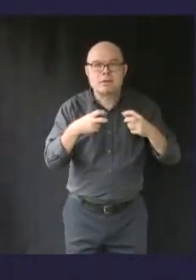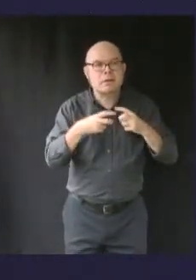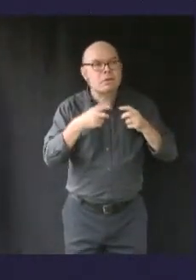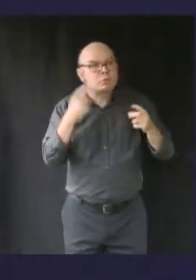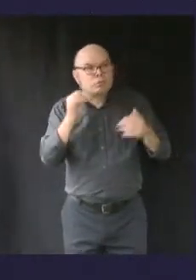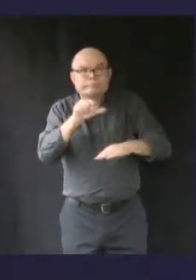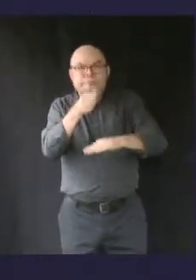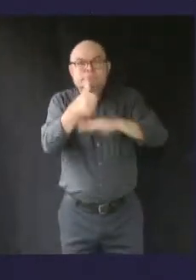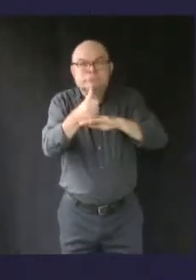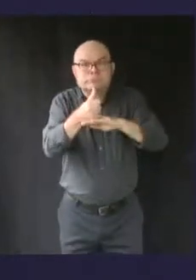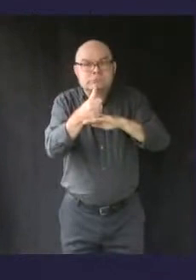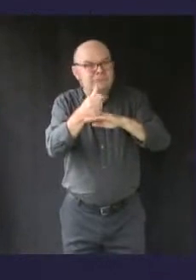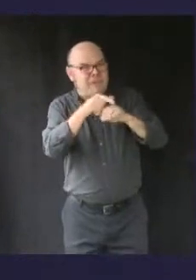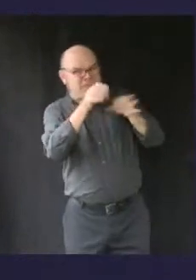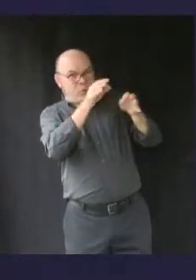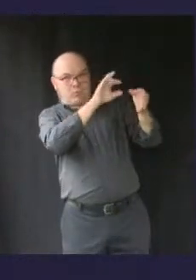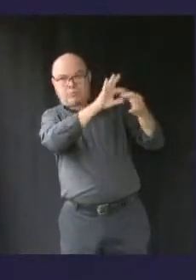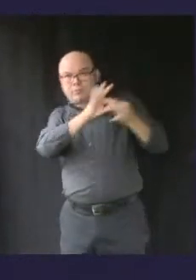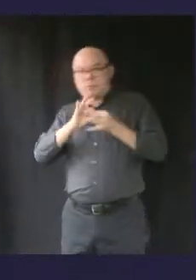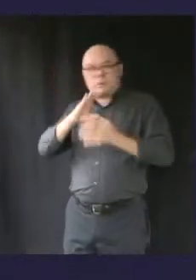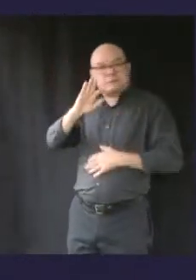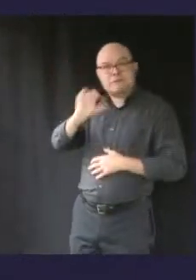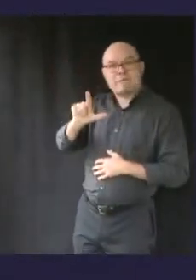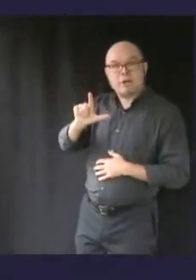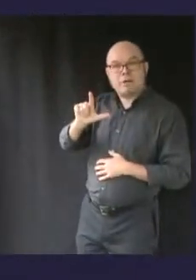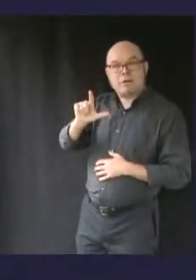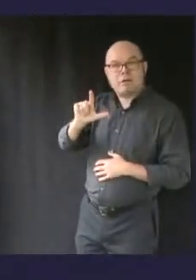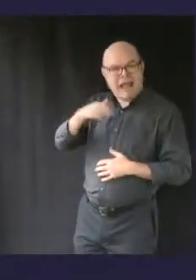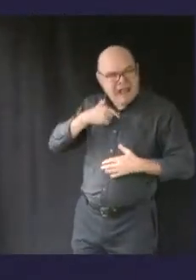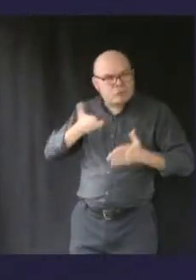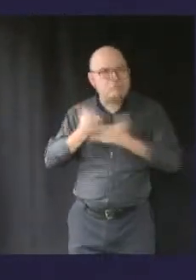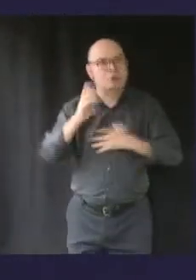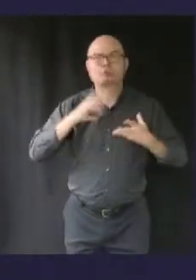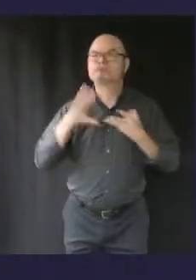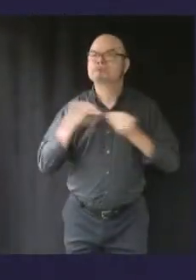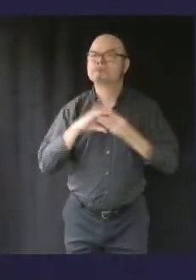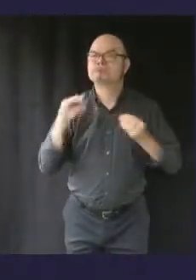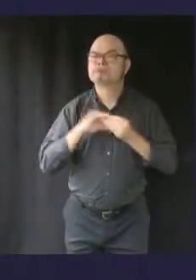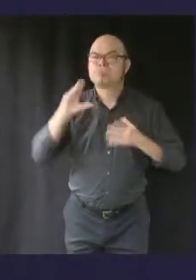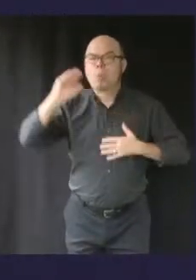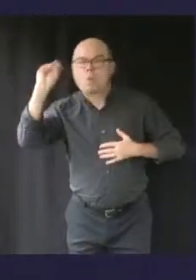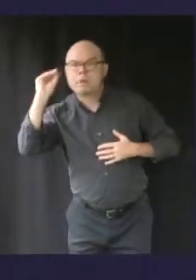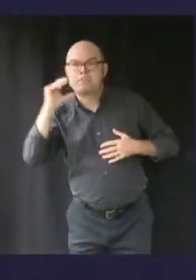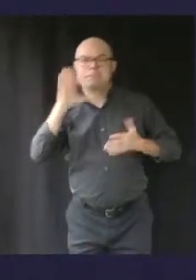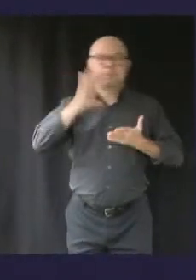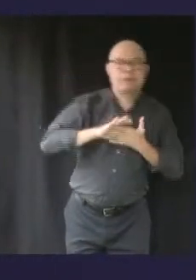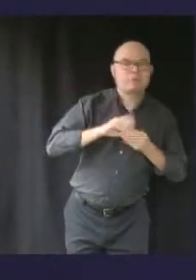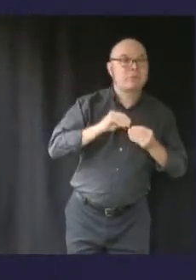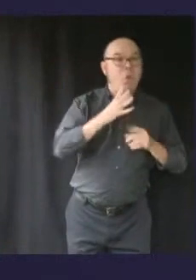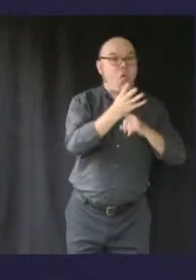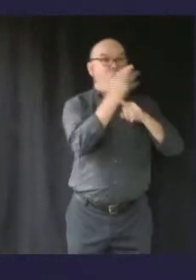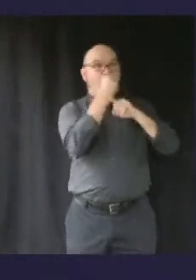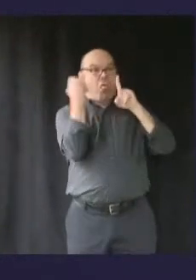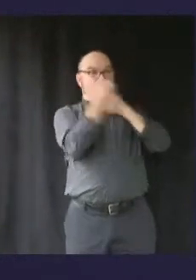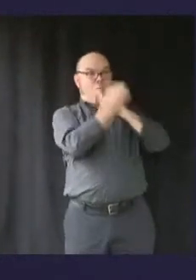their government, to make sure that that fate that Tom Dodd saw in Nuremberg and in Germany never visits here and visits fewer and